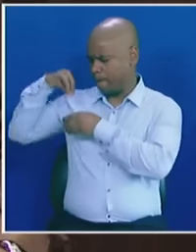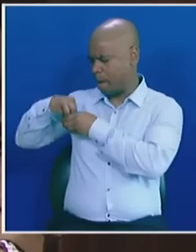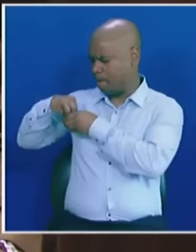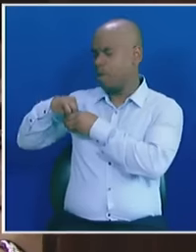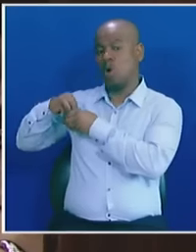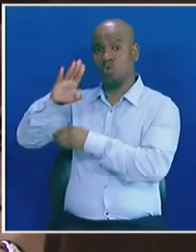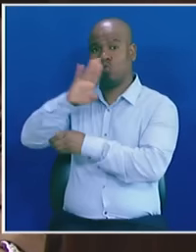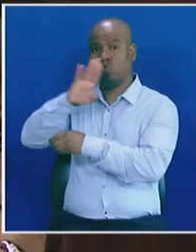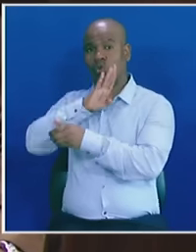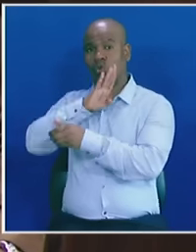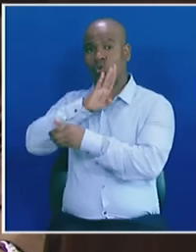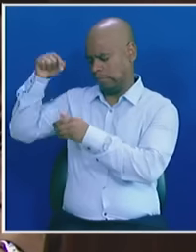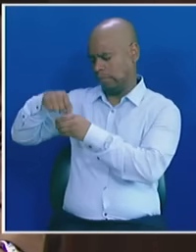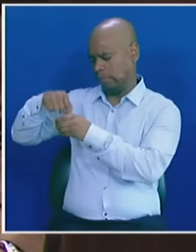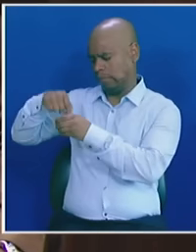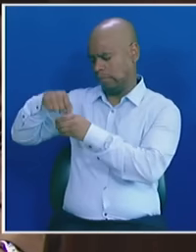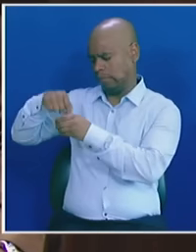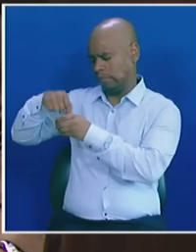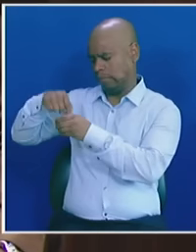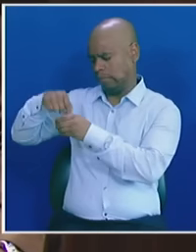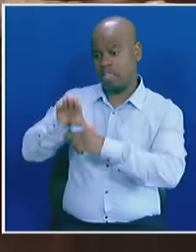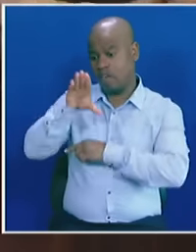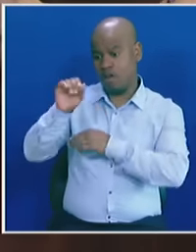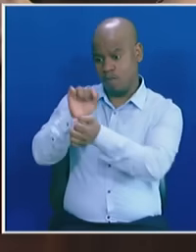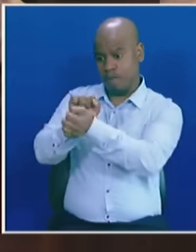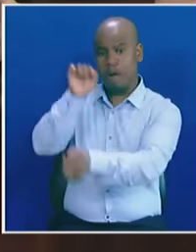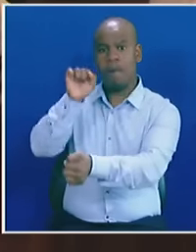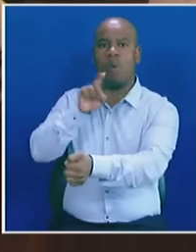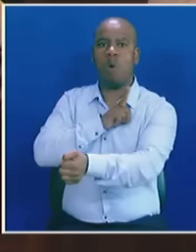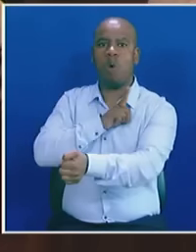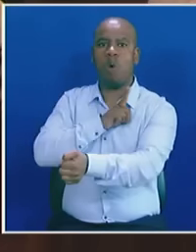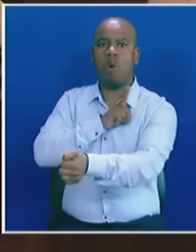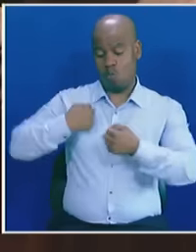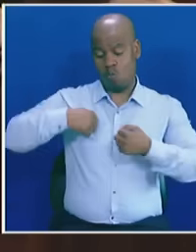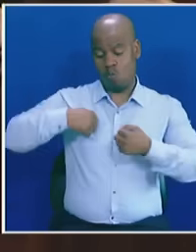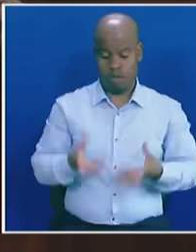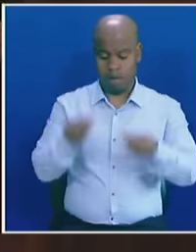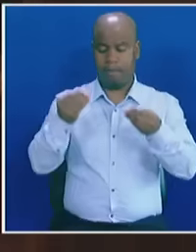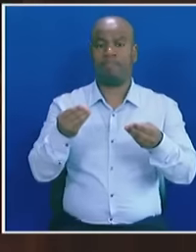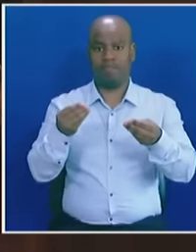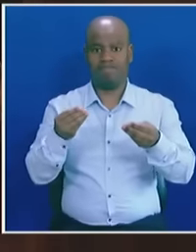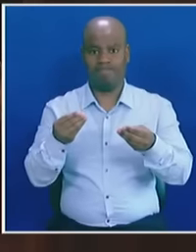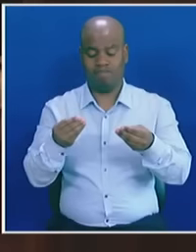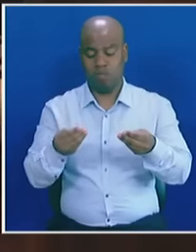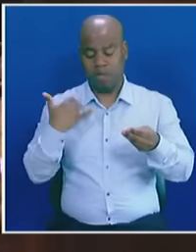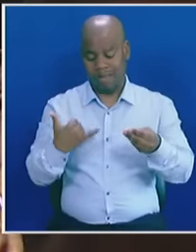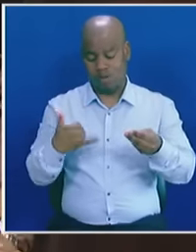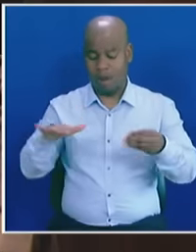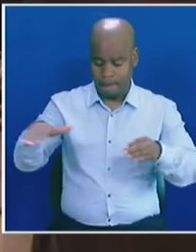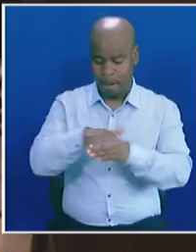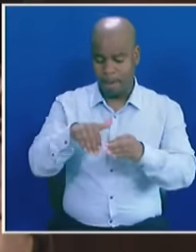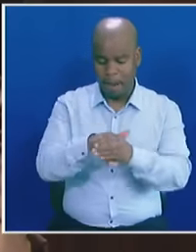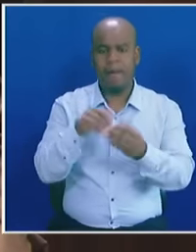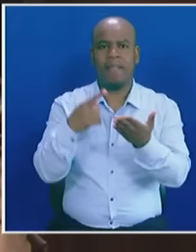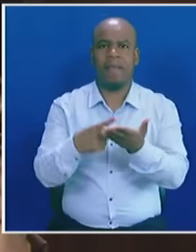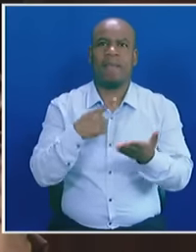fought for the liberation of our country, to enable all of us, therefore, to be participants in this